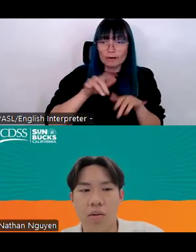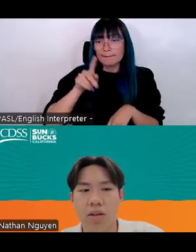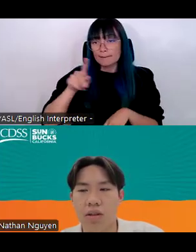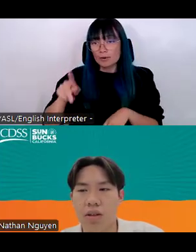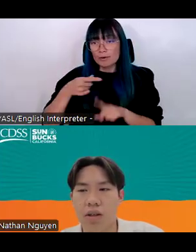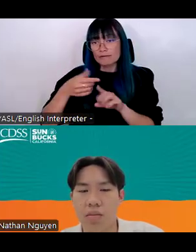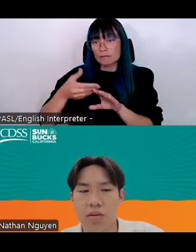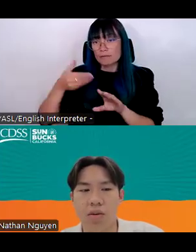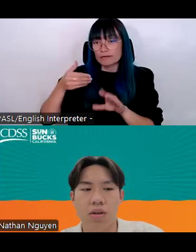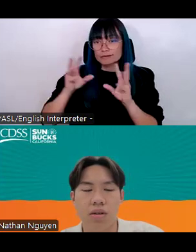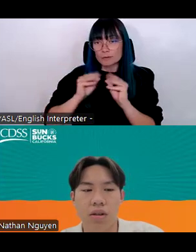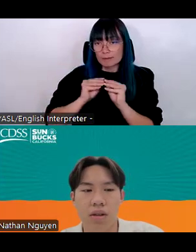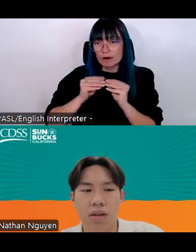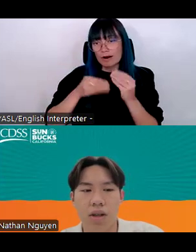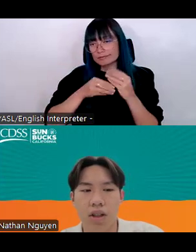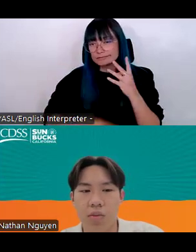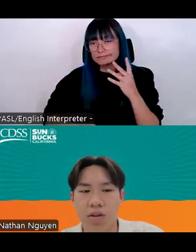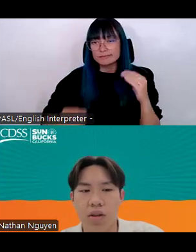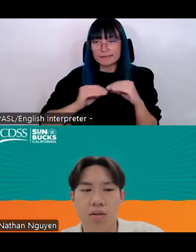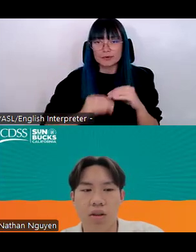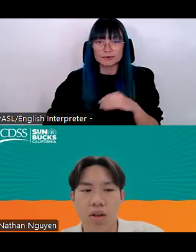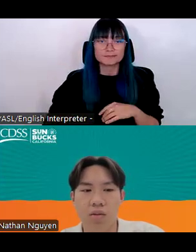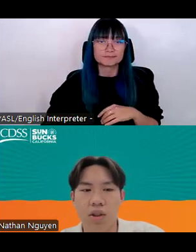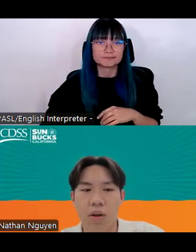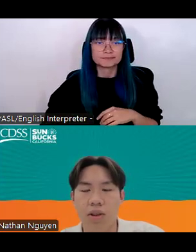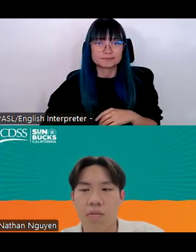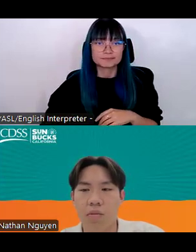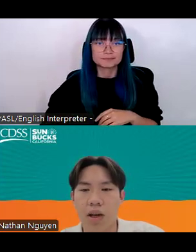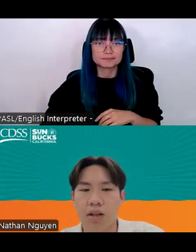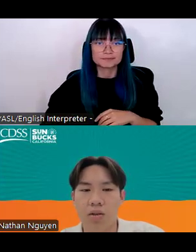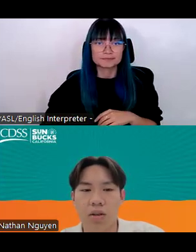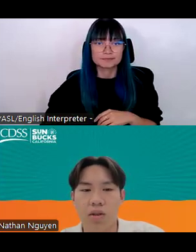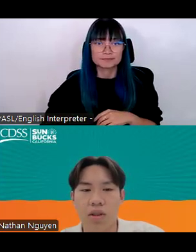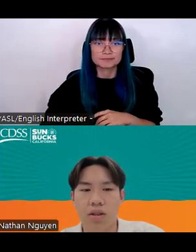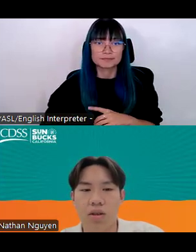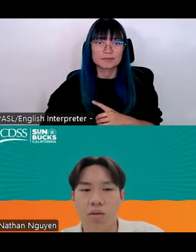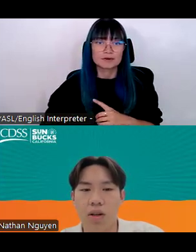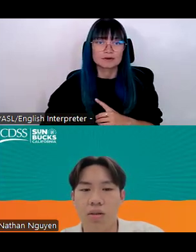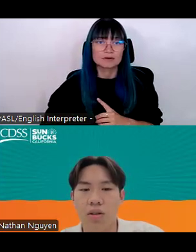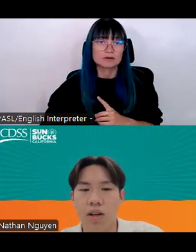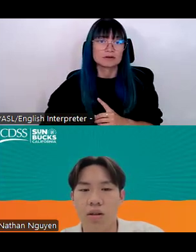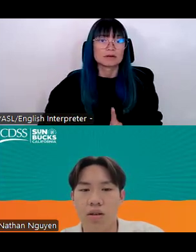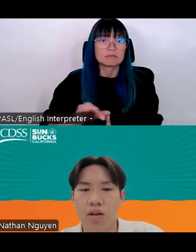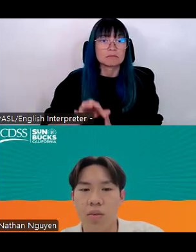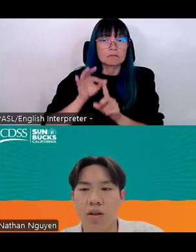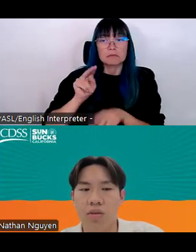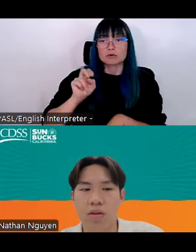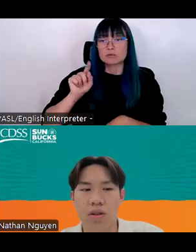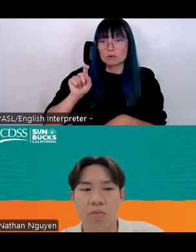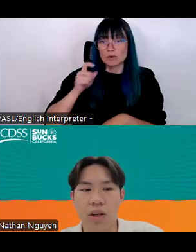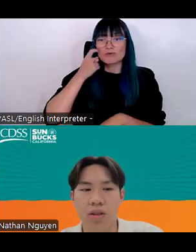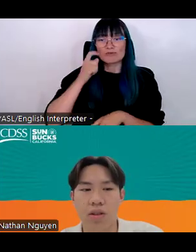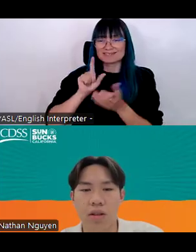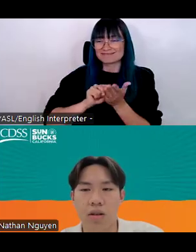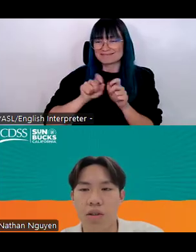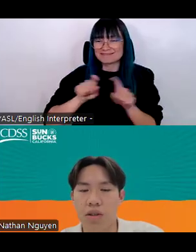previous webinars, and much more. A special note, we just published the May 2026 quarterly newsletter to our partner